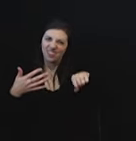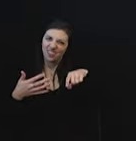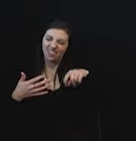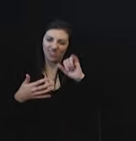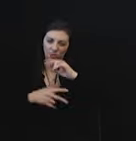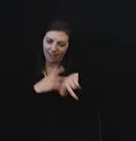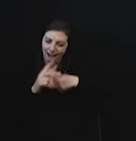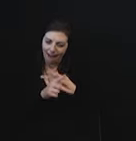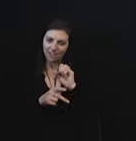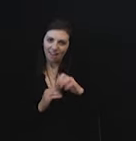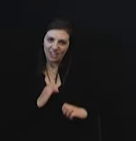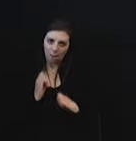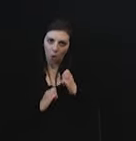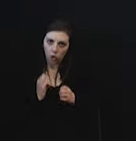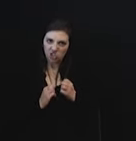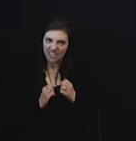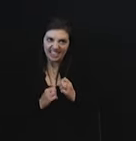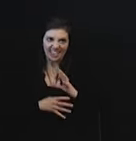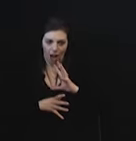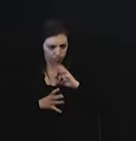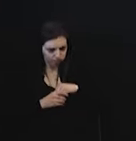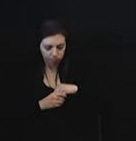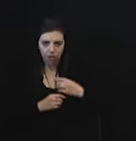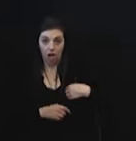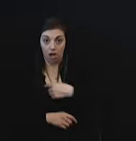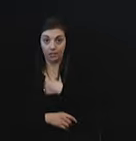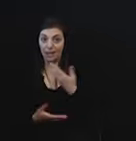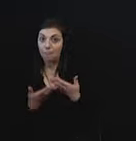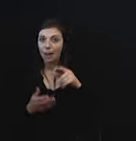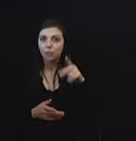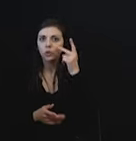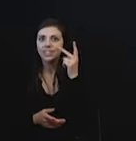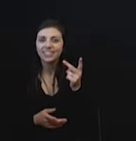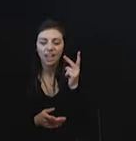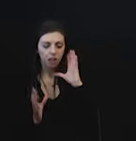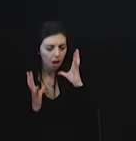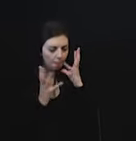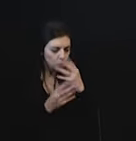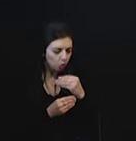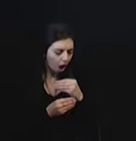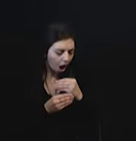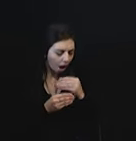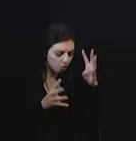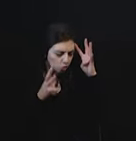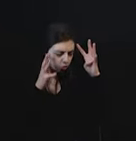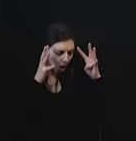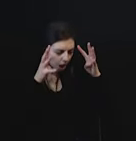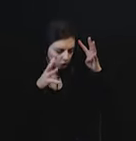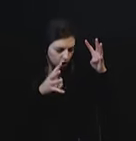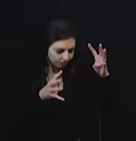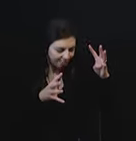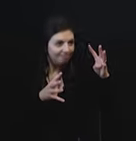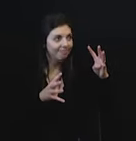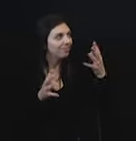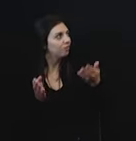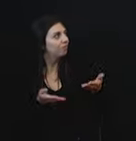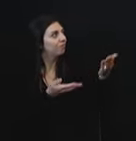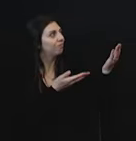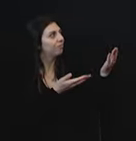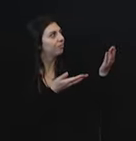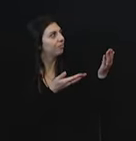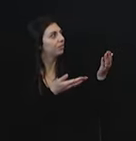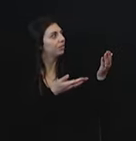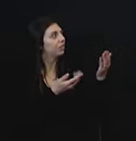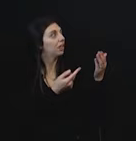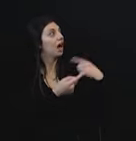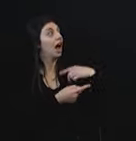us. Maybe you've seen the beauty of creation. I want to call Bryant to trigger a picture here of a place that